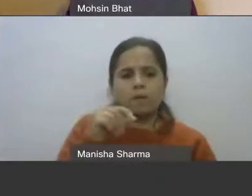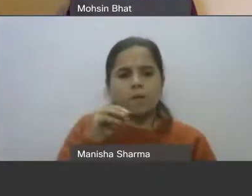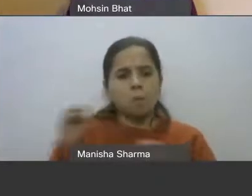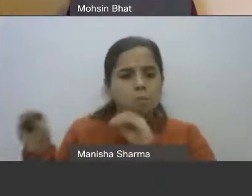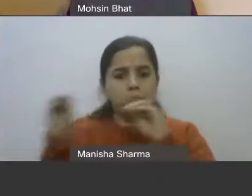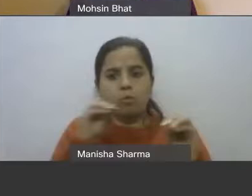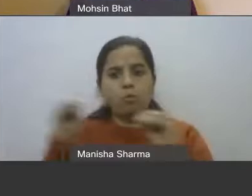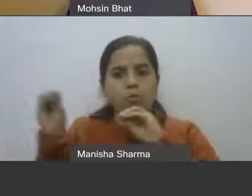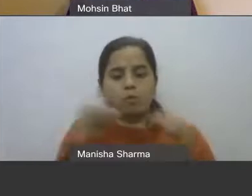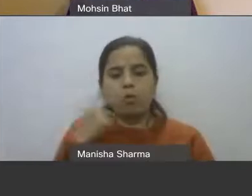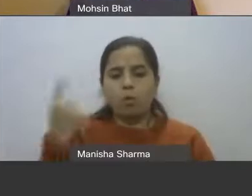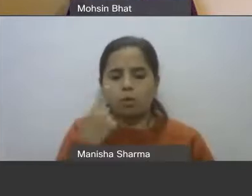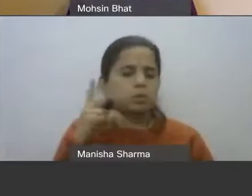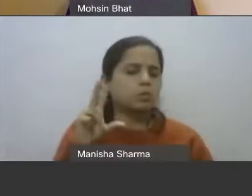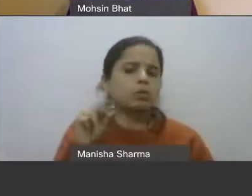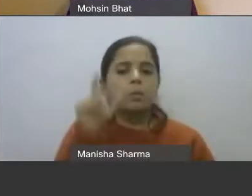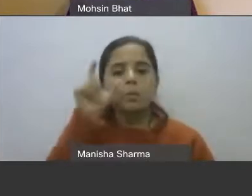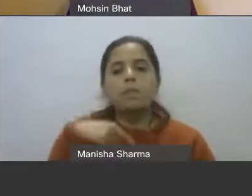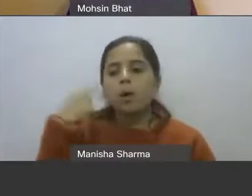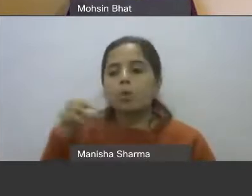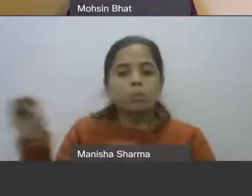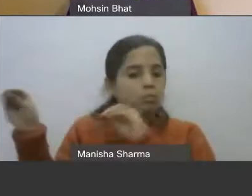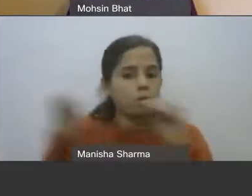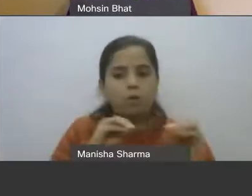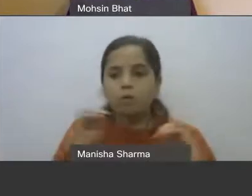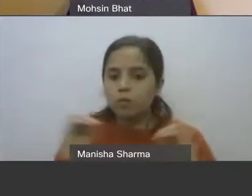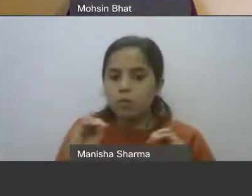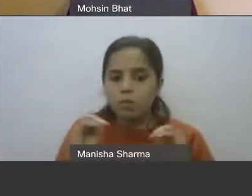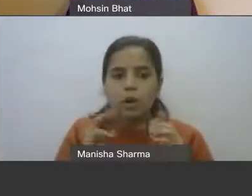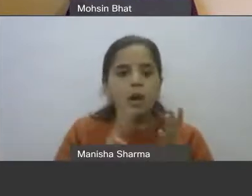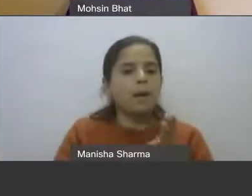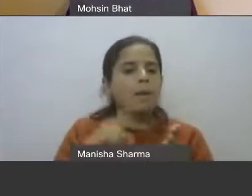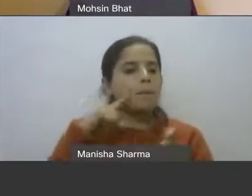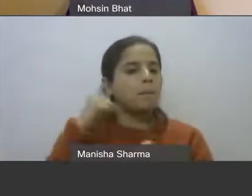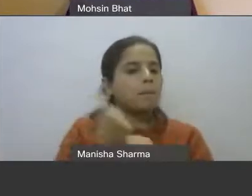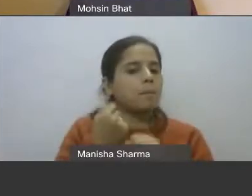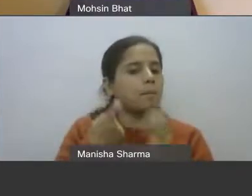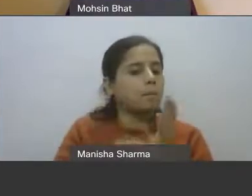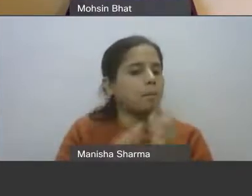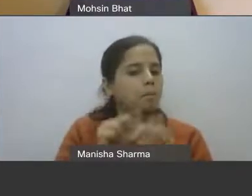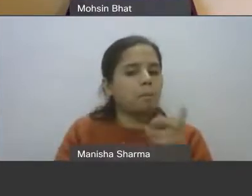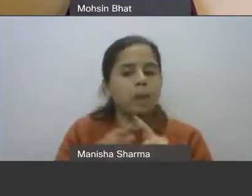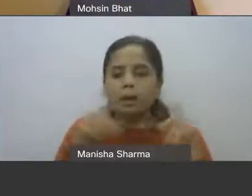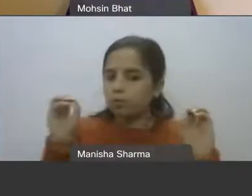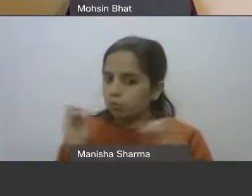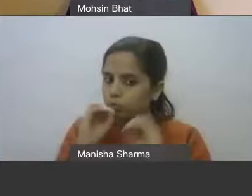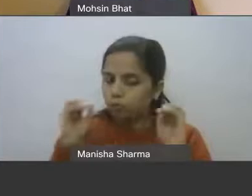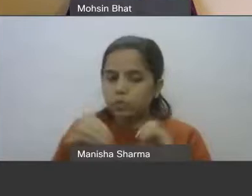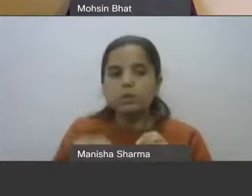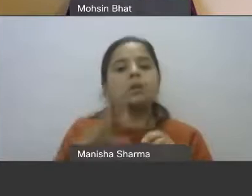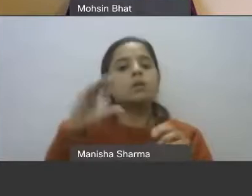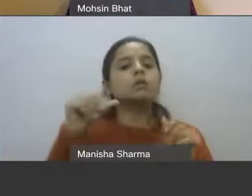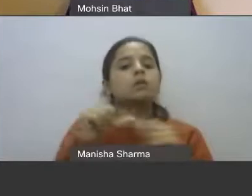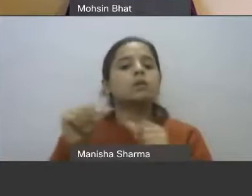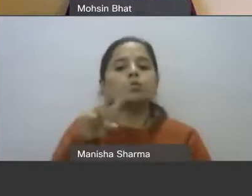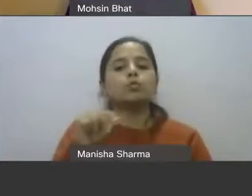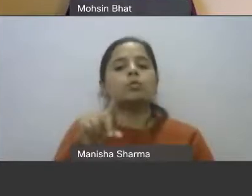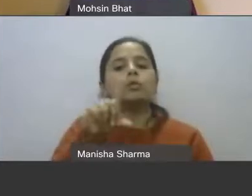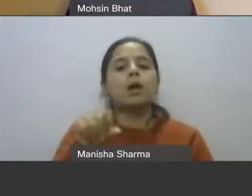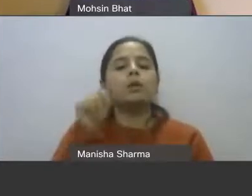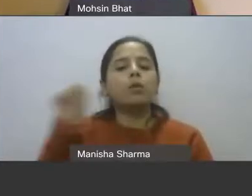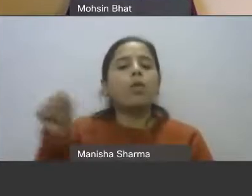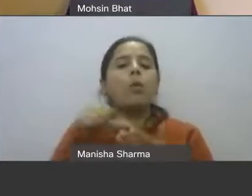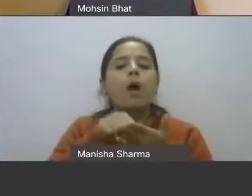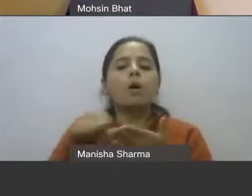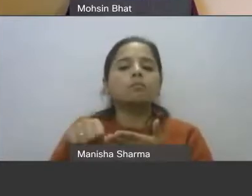in. It is also for the people who are not moving in, who are not migrants. So the implication of CAA 2019 would be to render them